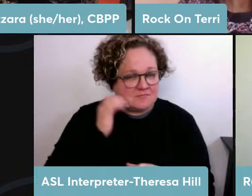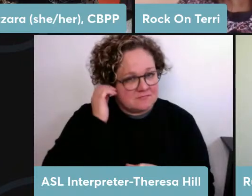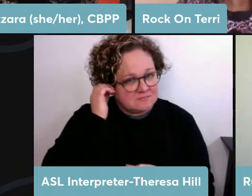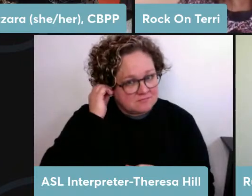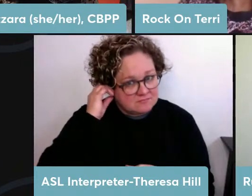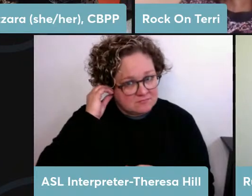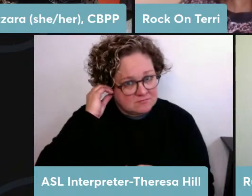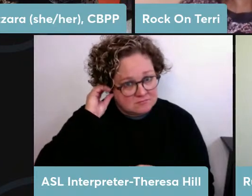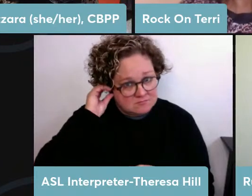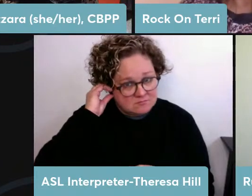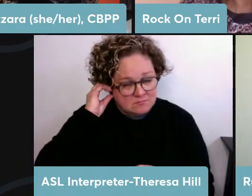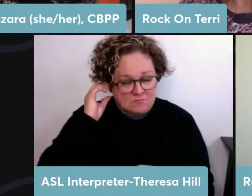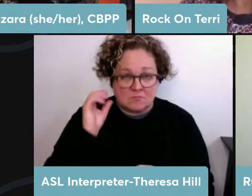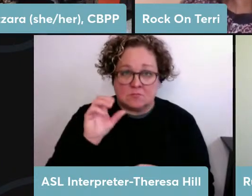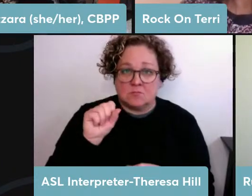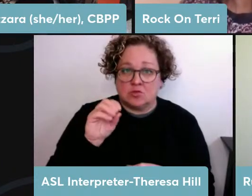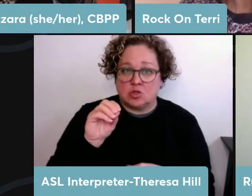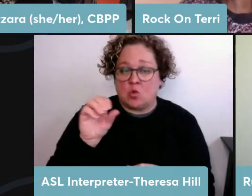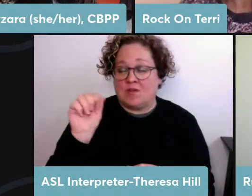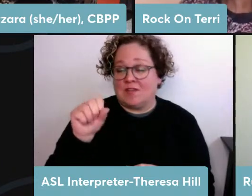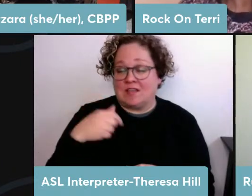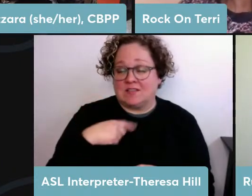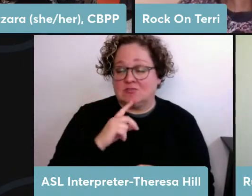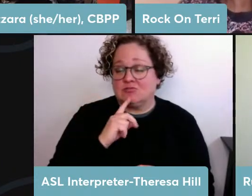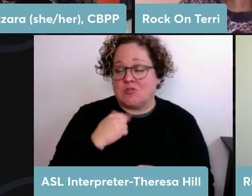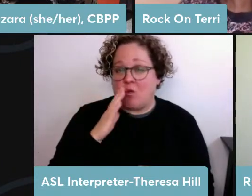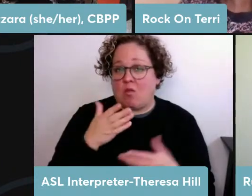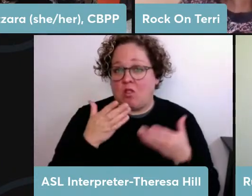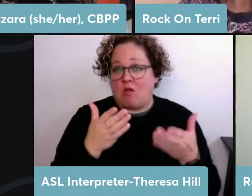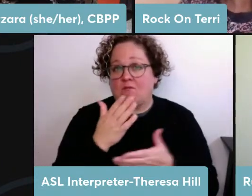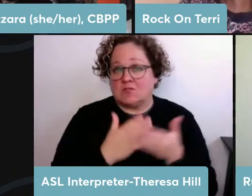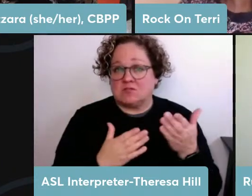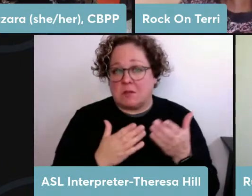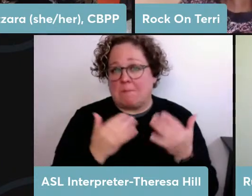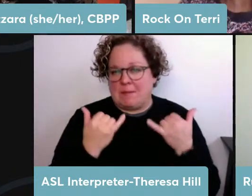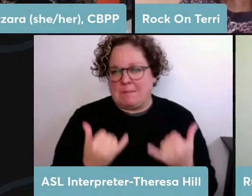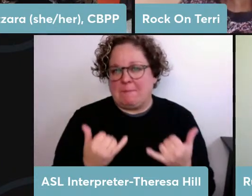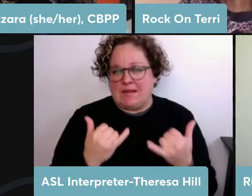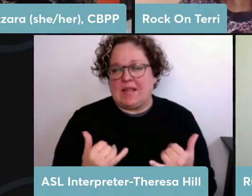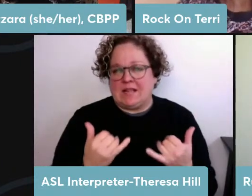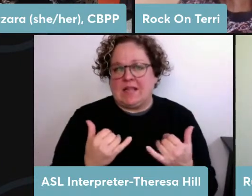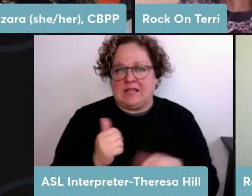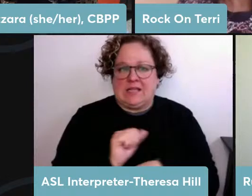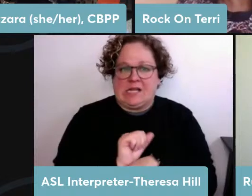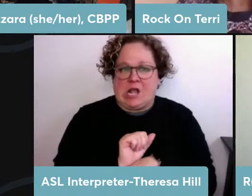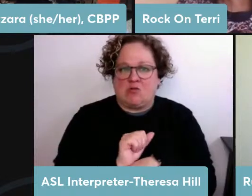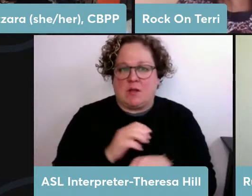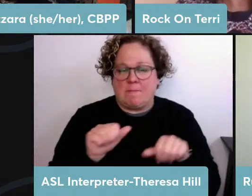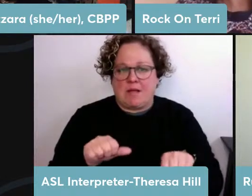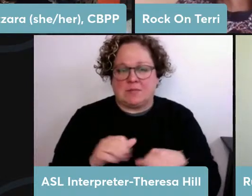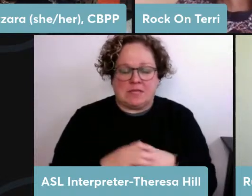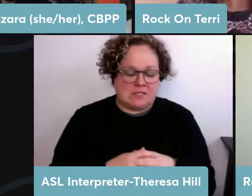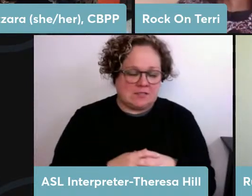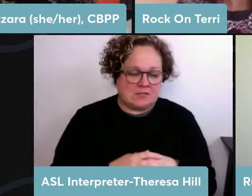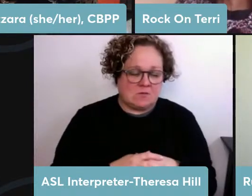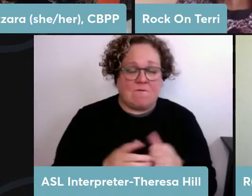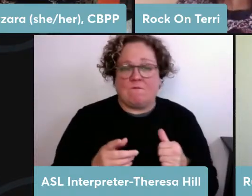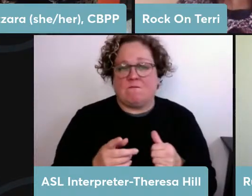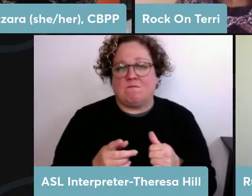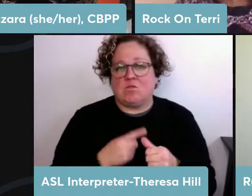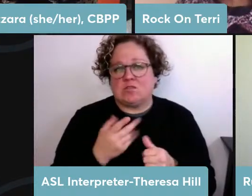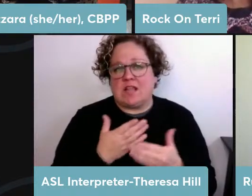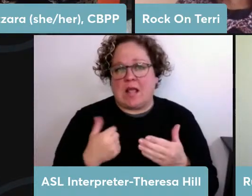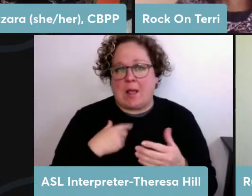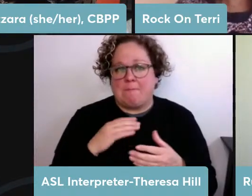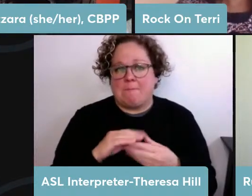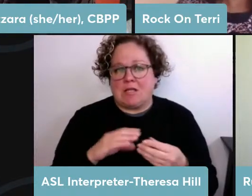So yeah, sure. I will offer some immediate concrete possibilities. So one thing I mentioned is the possibility of